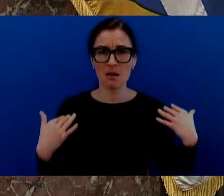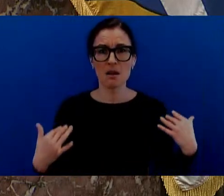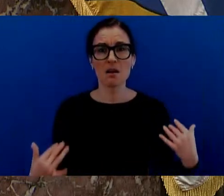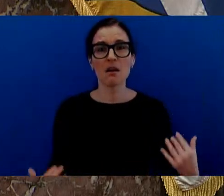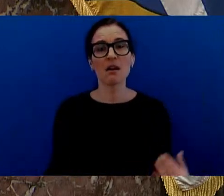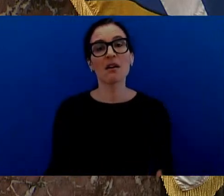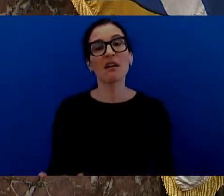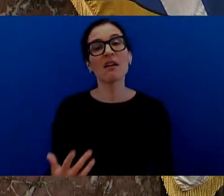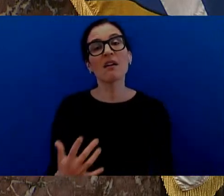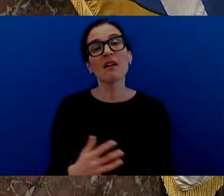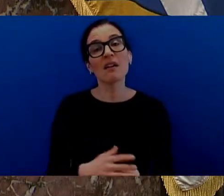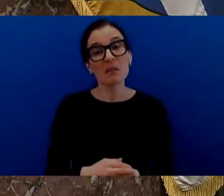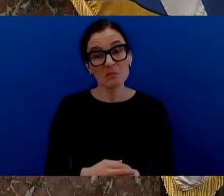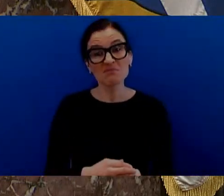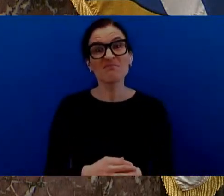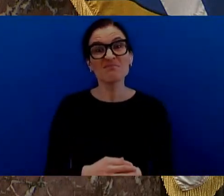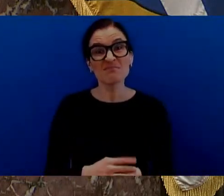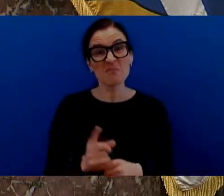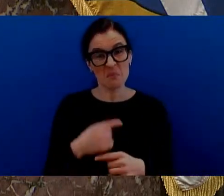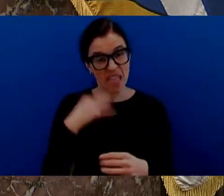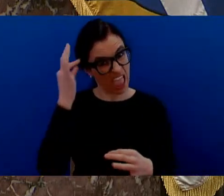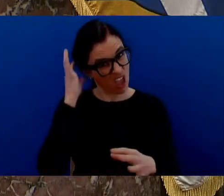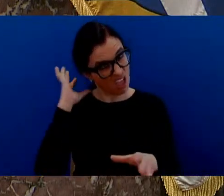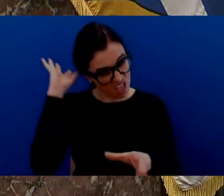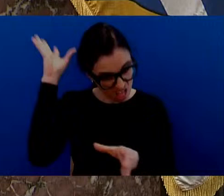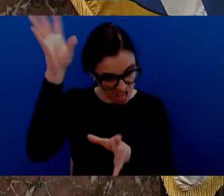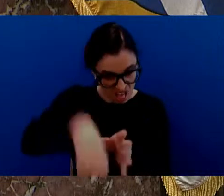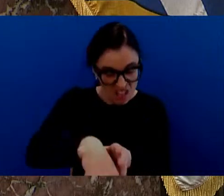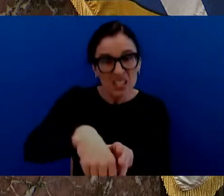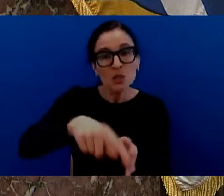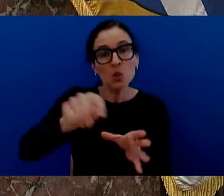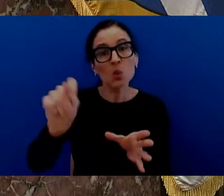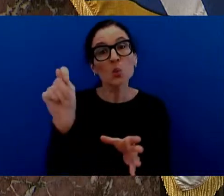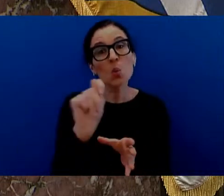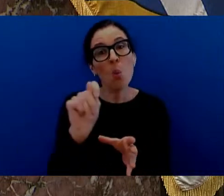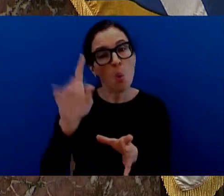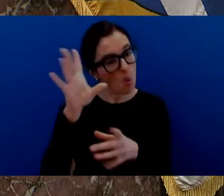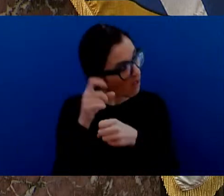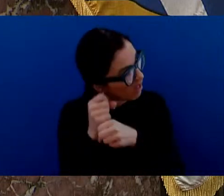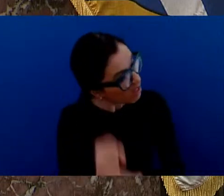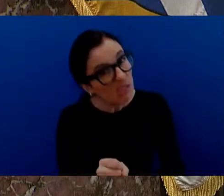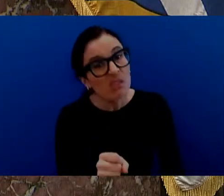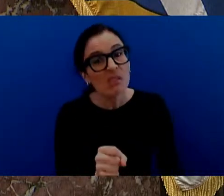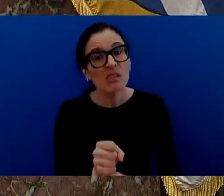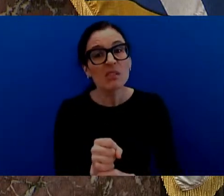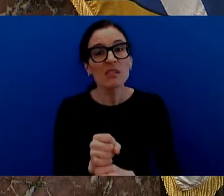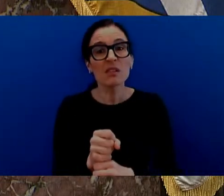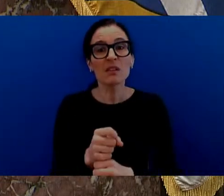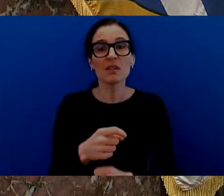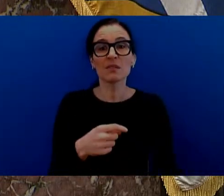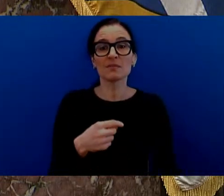those are the poor people that don't know how. They're just there for one thing.